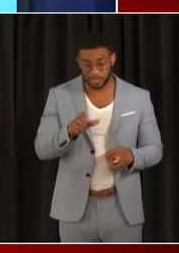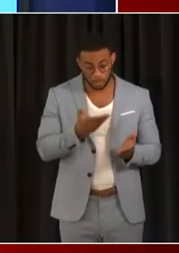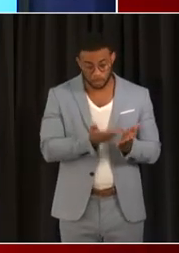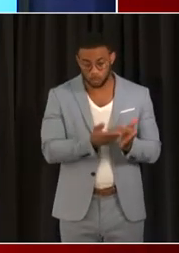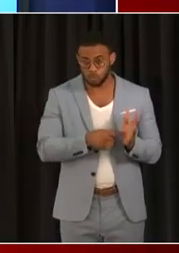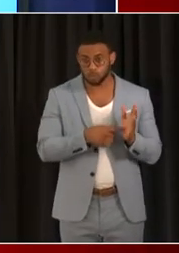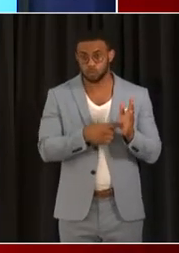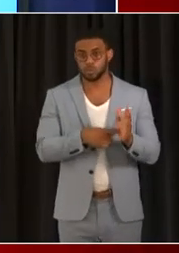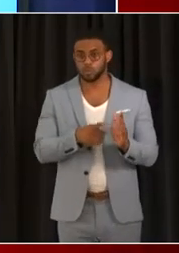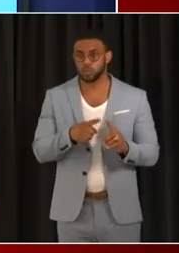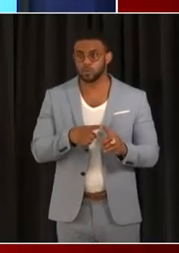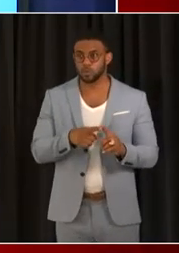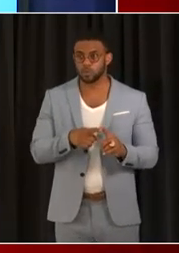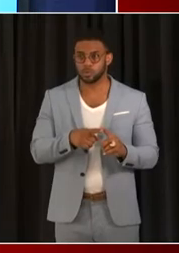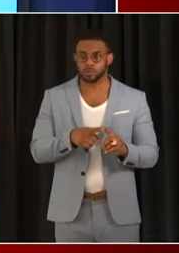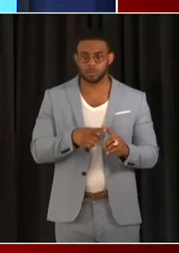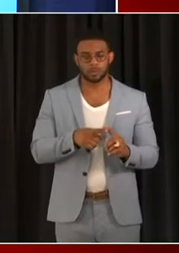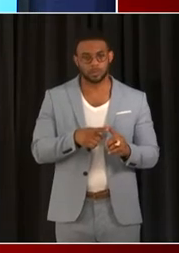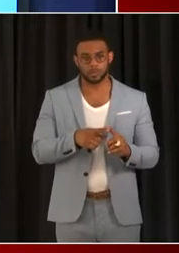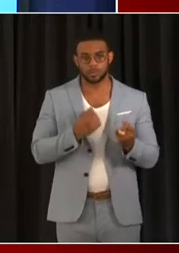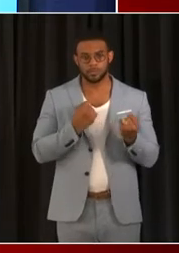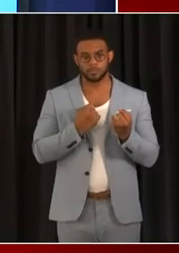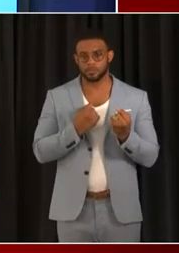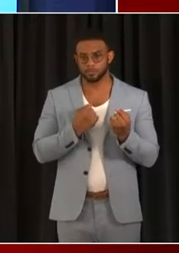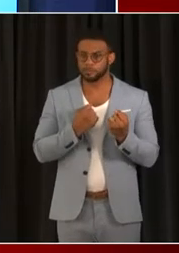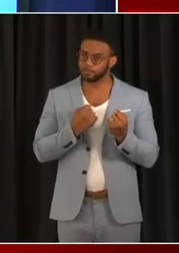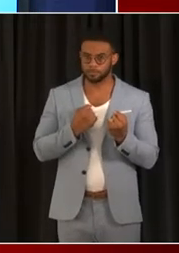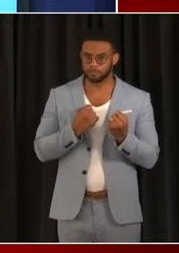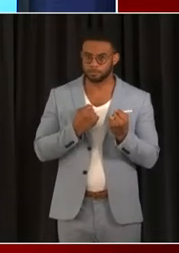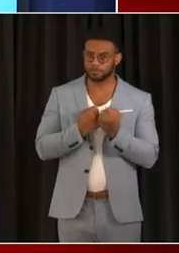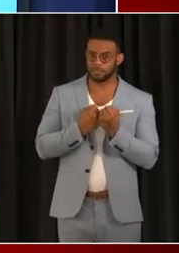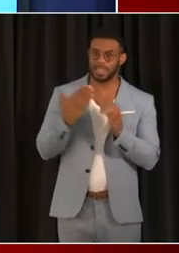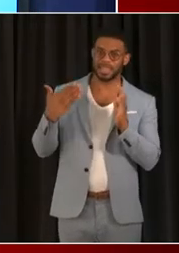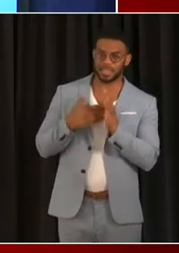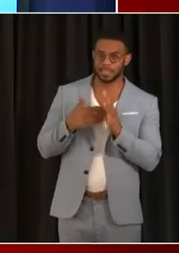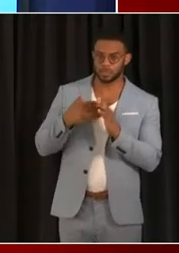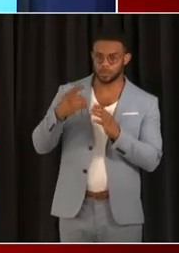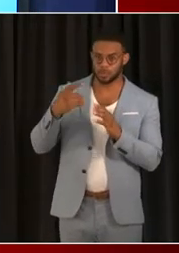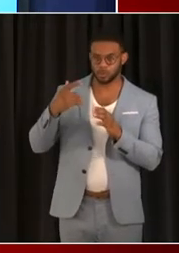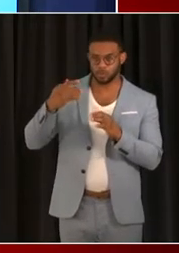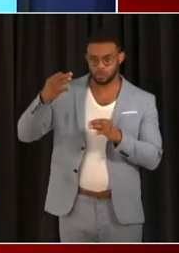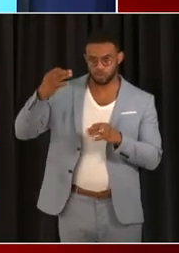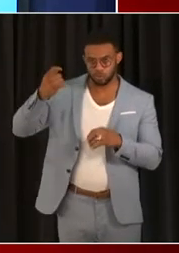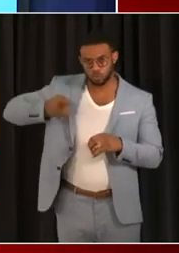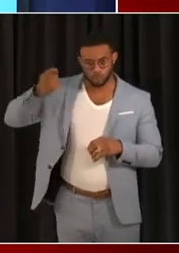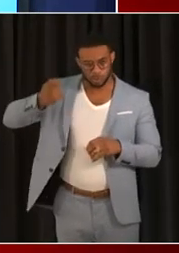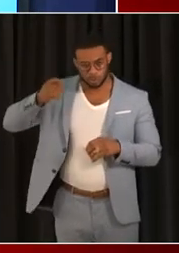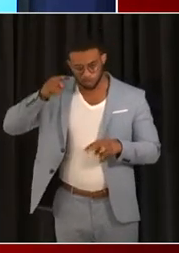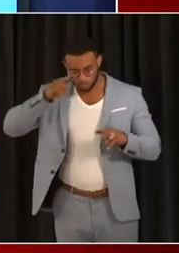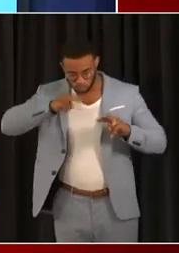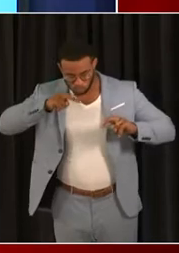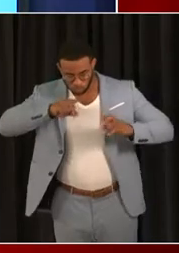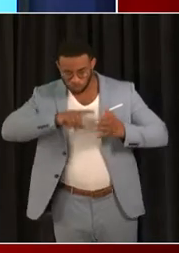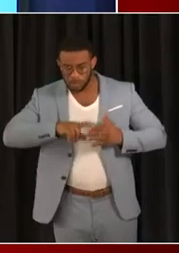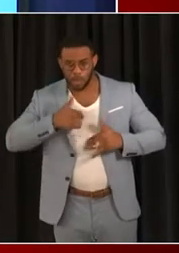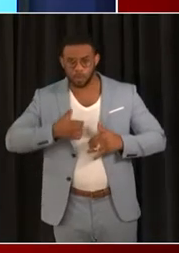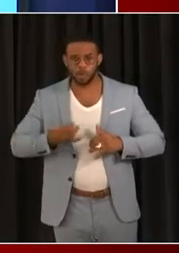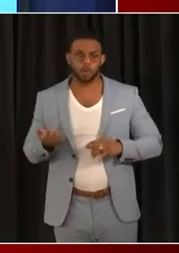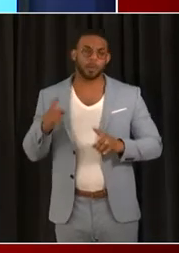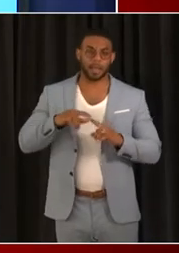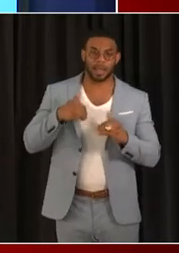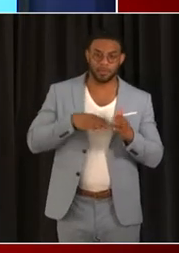need to withstand judicial scrutiny with trying to do an MBE program. I would like the district to move